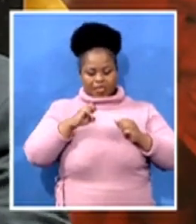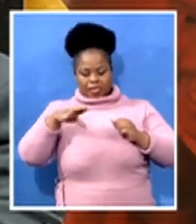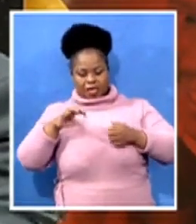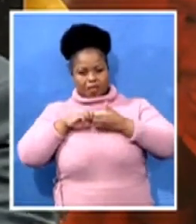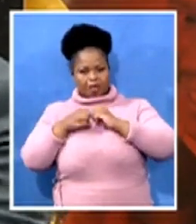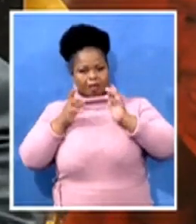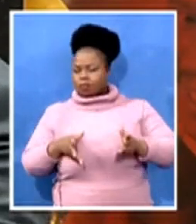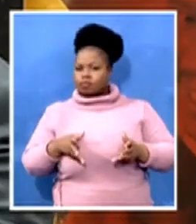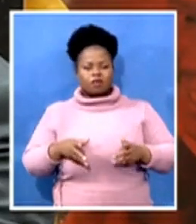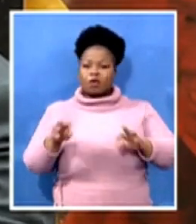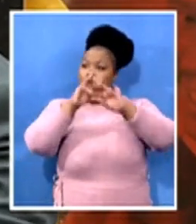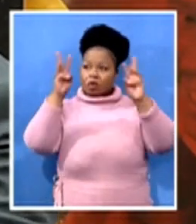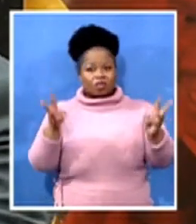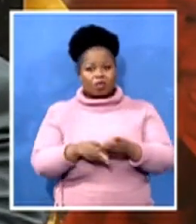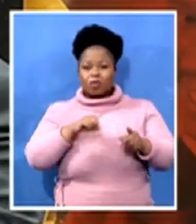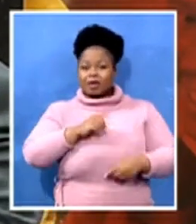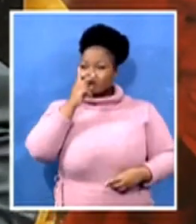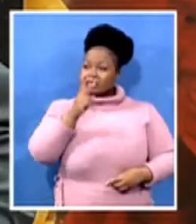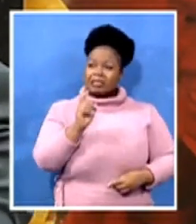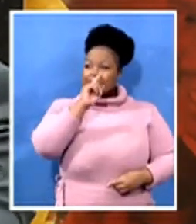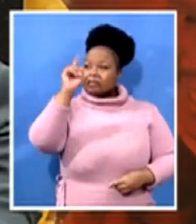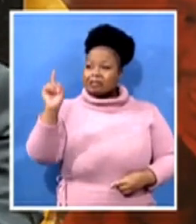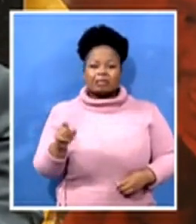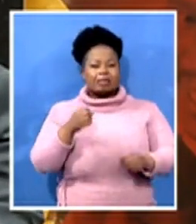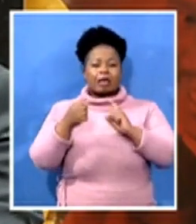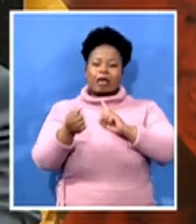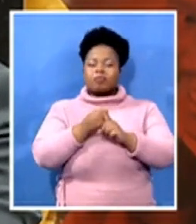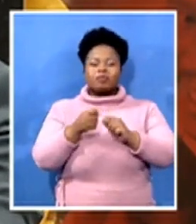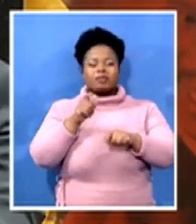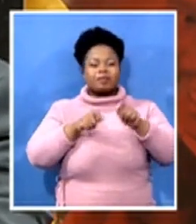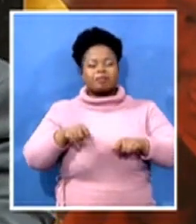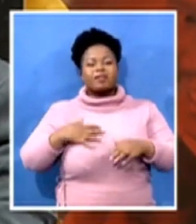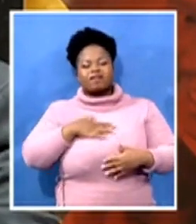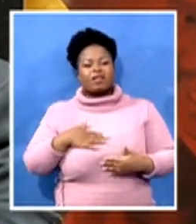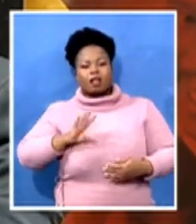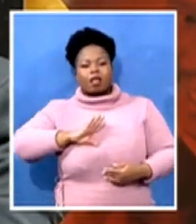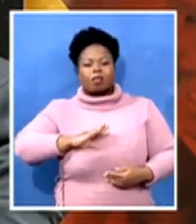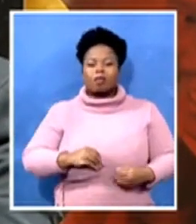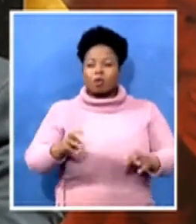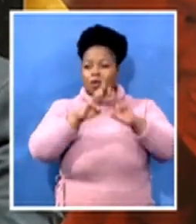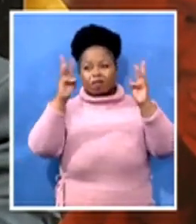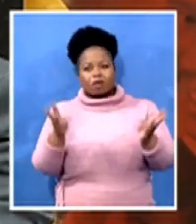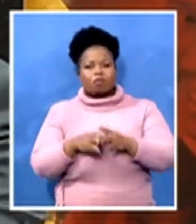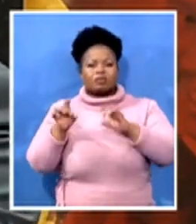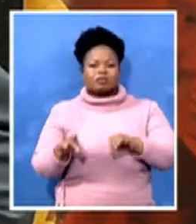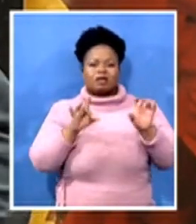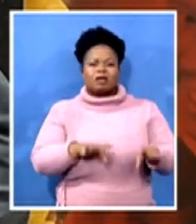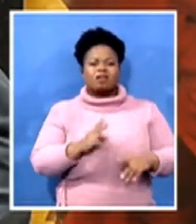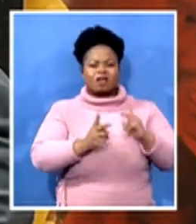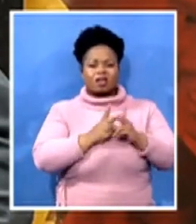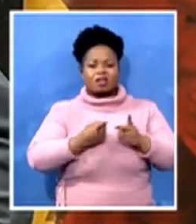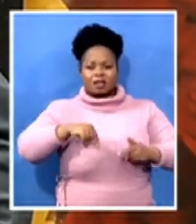ehlabathini nokuhlukumeza abantu behlabathi. So sikwixesha ke ngoku lokuba nathi siyifunde, siyibone loo nto, sisondelelane,